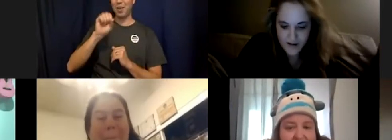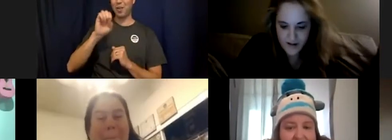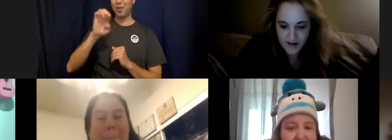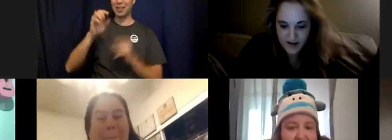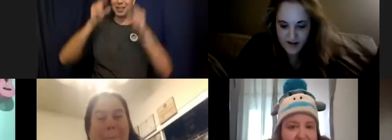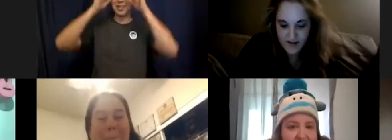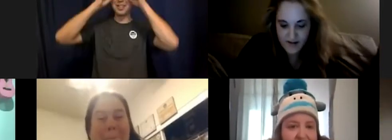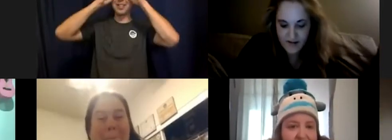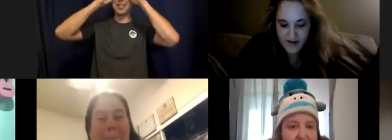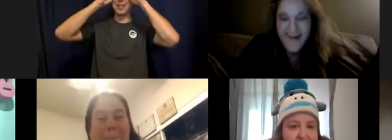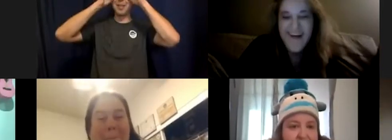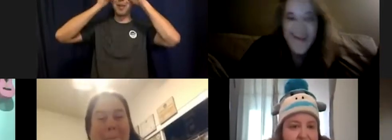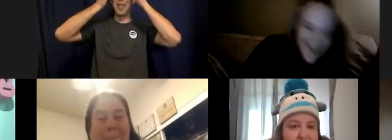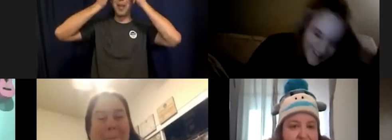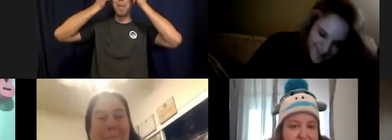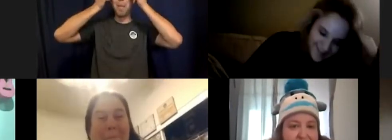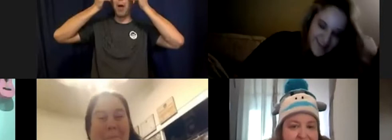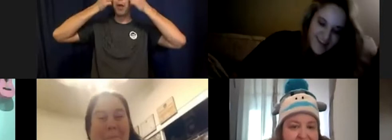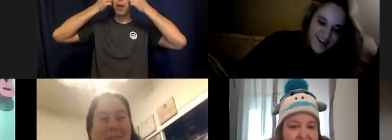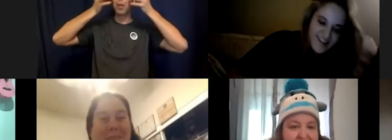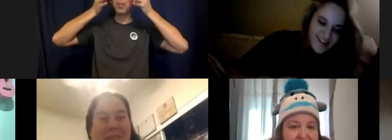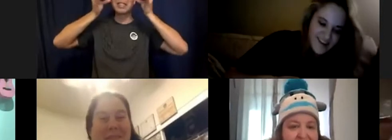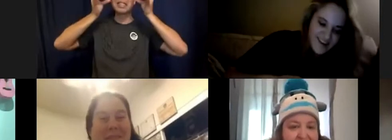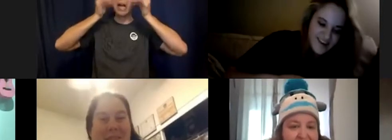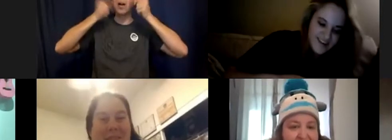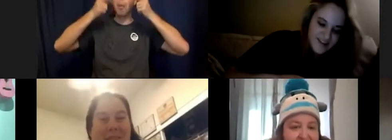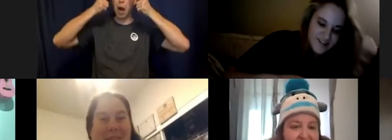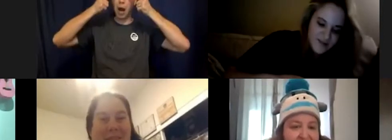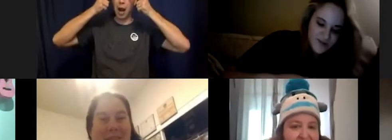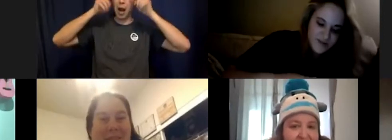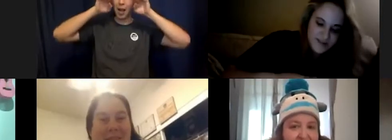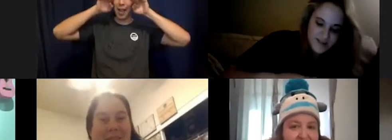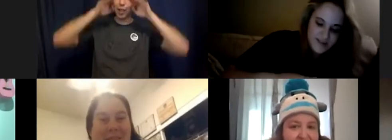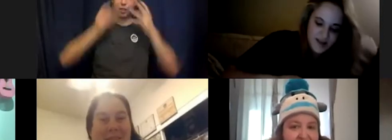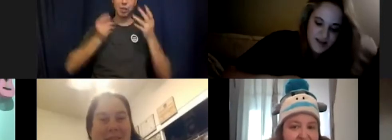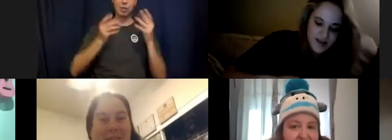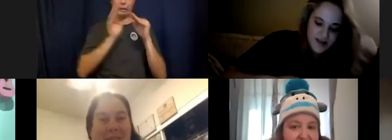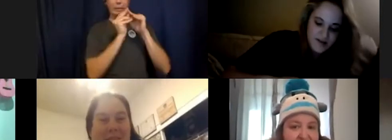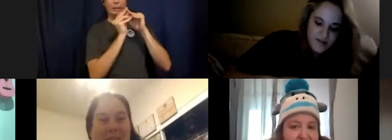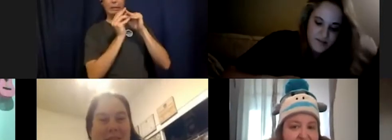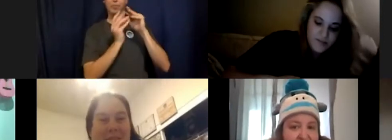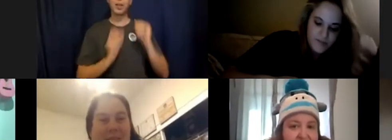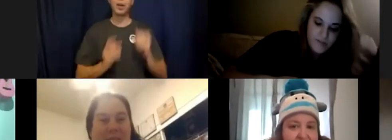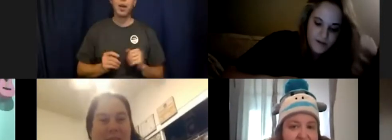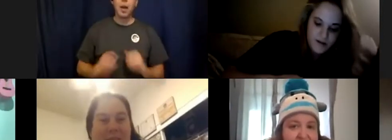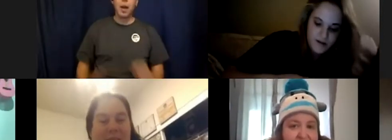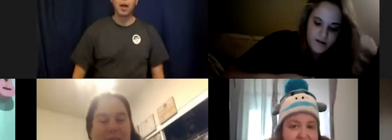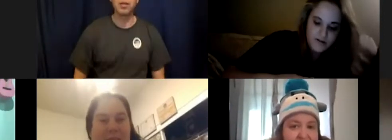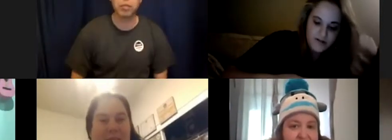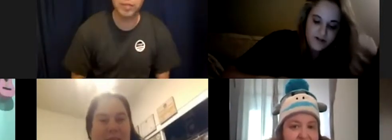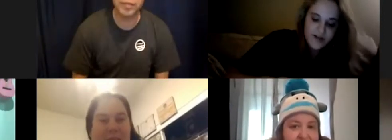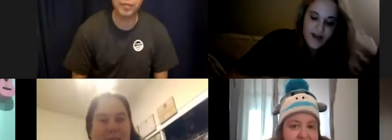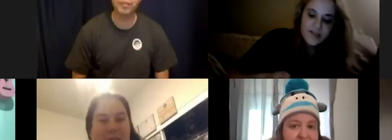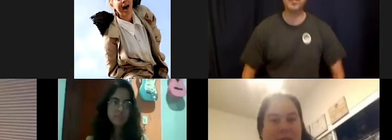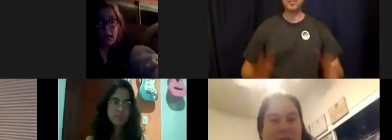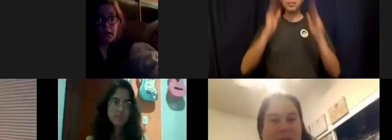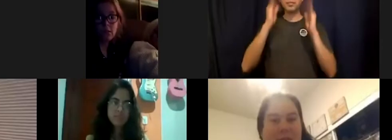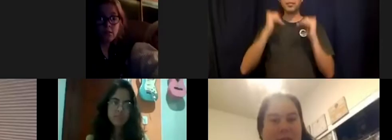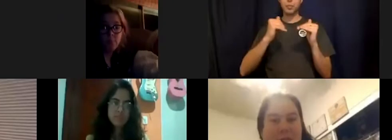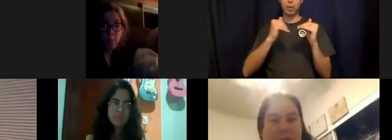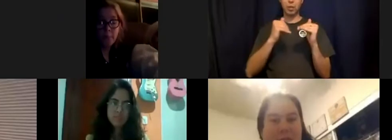know. There's something about a grown man staring longingly into the eyes of a large Care Bear. Well, now this